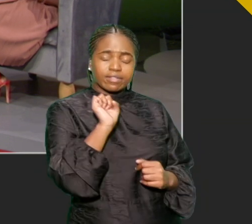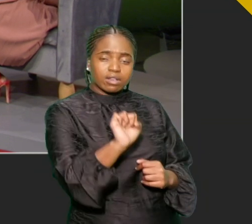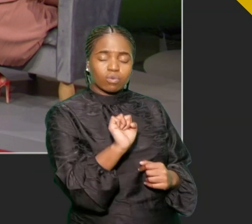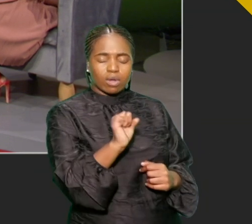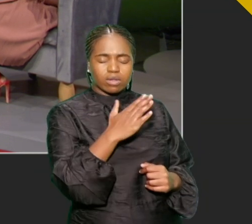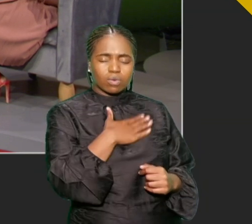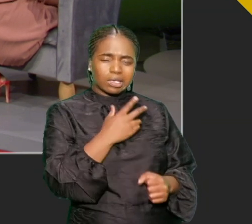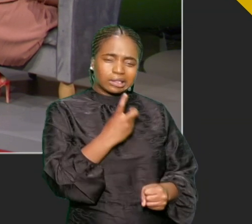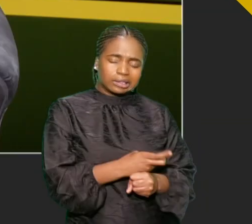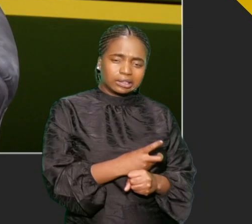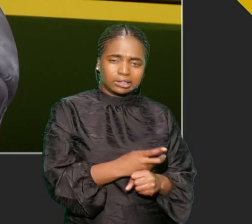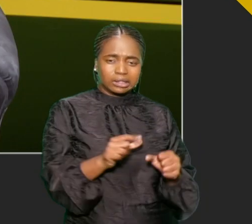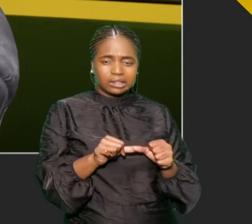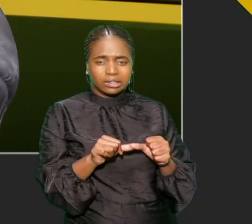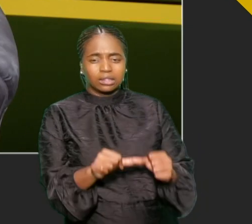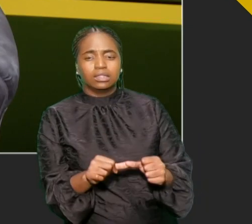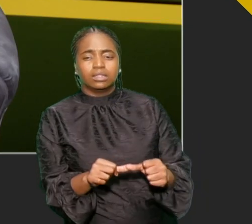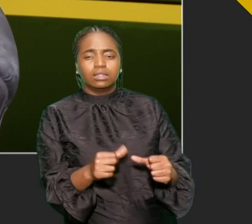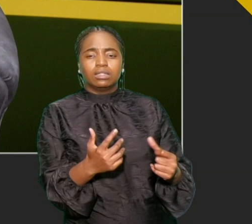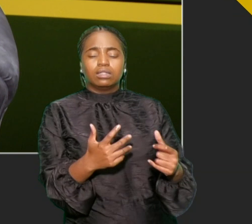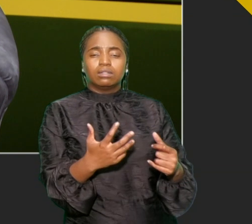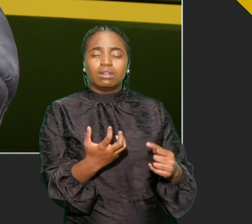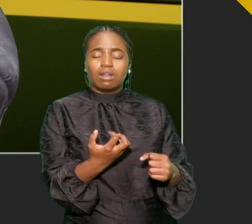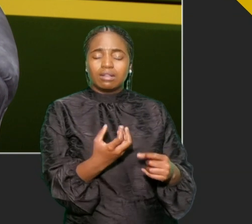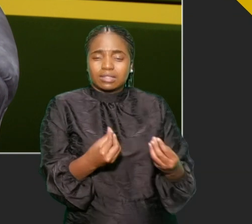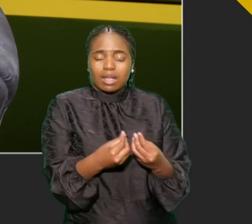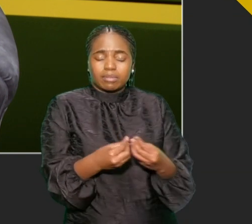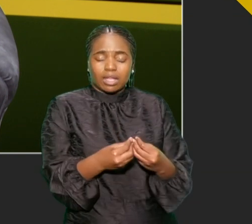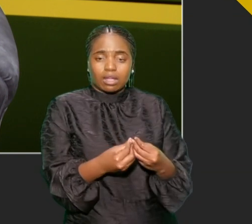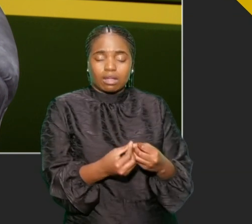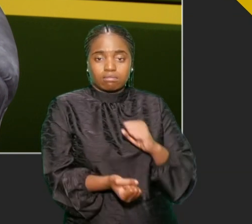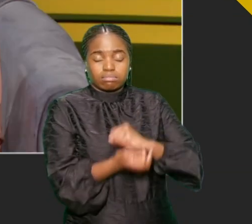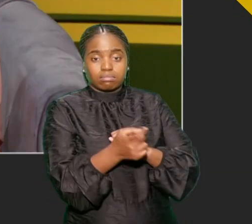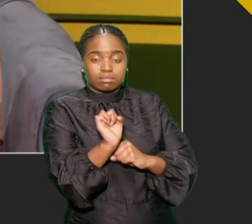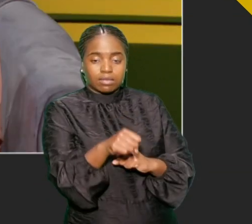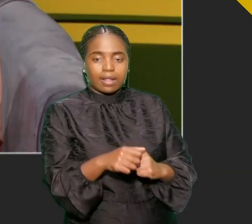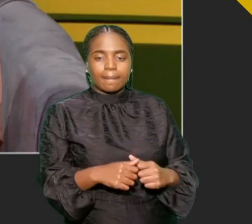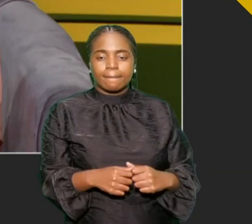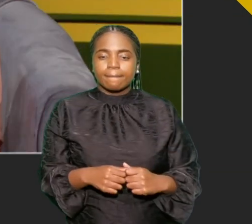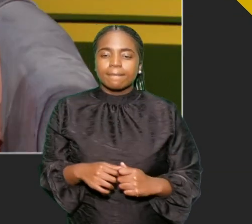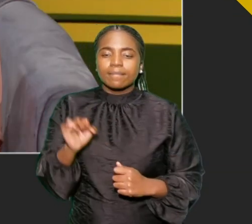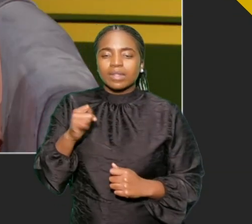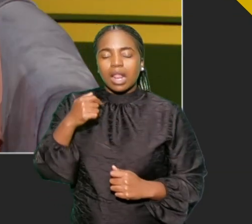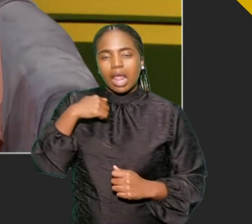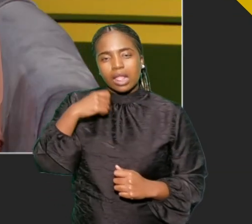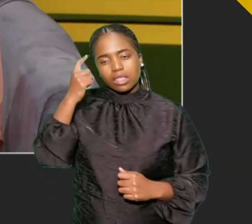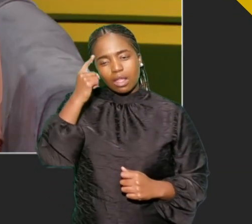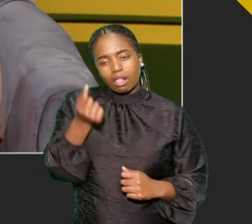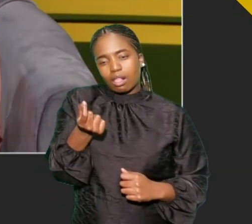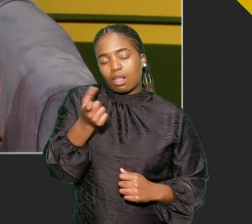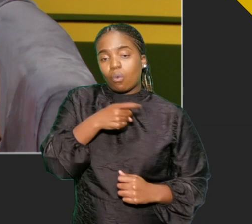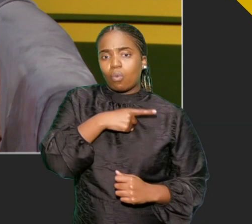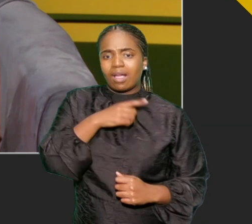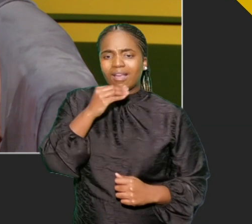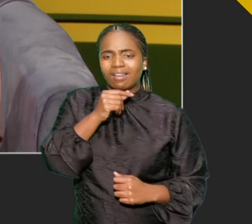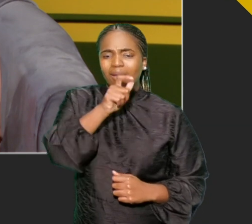where you struggled from moving on from a particular loss? You know, it might sound a little trivial, especially coming from